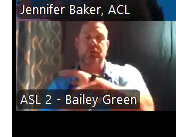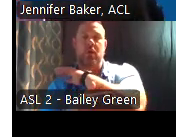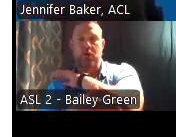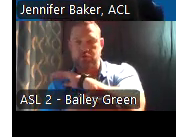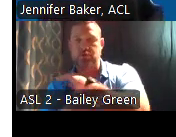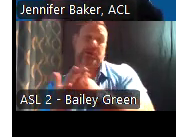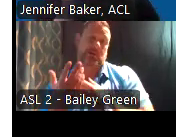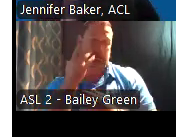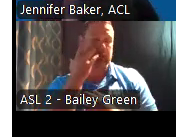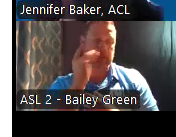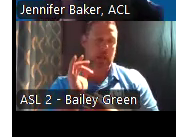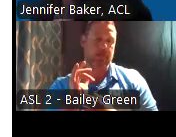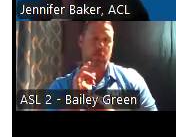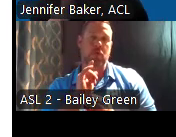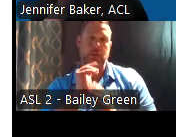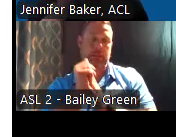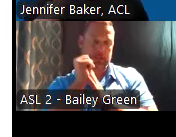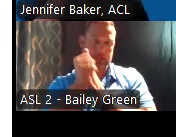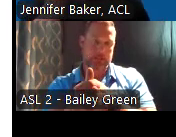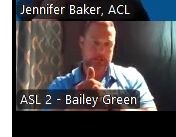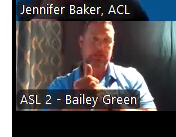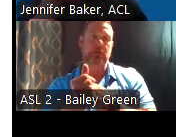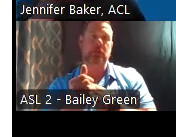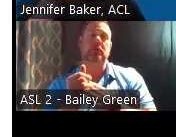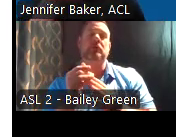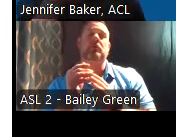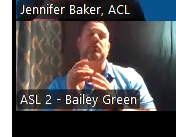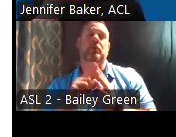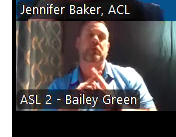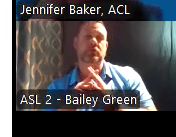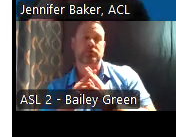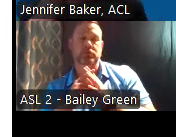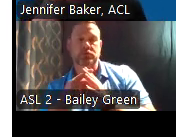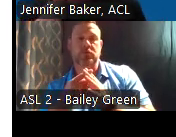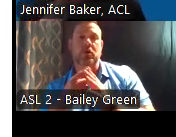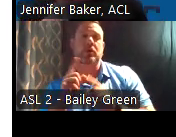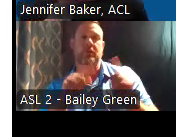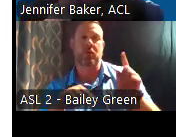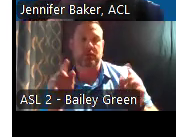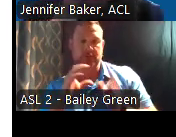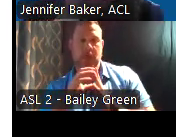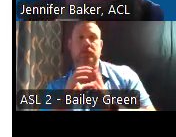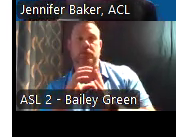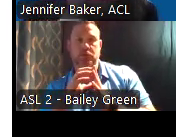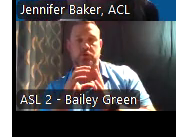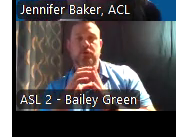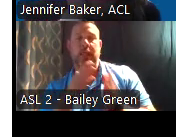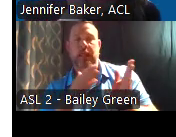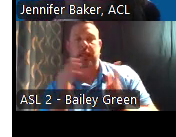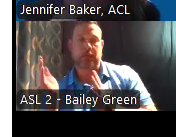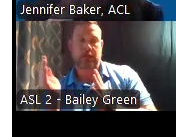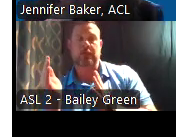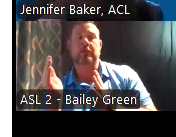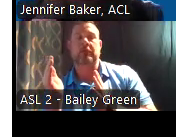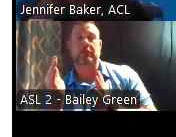and California really leading the way with starting off with your multi-sector plan,